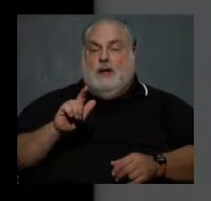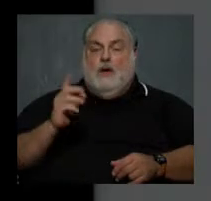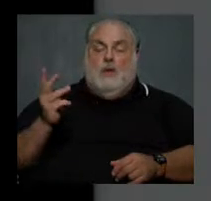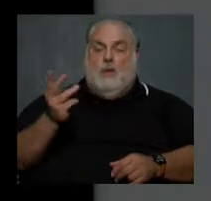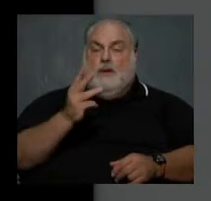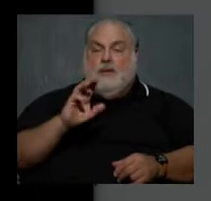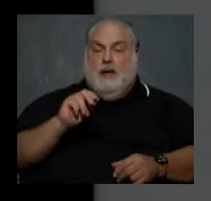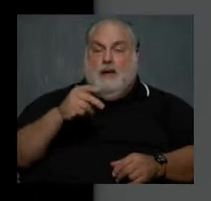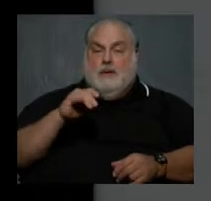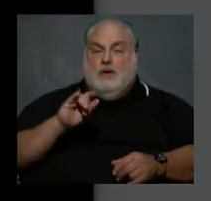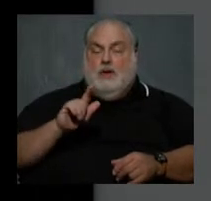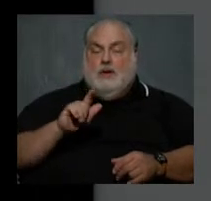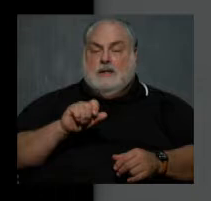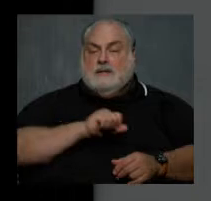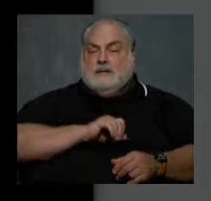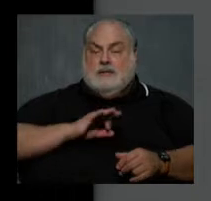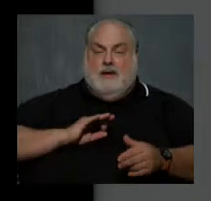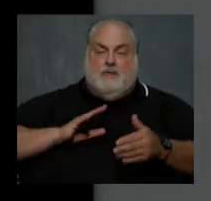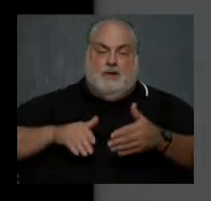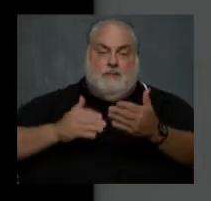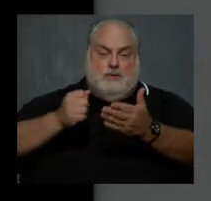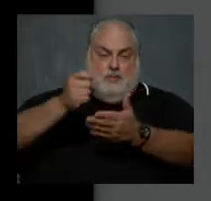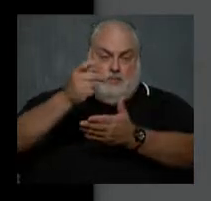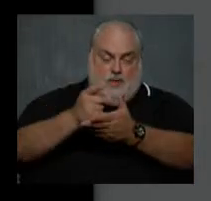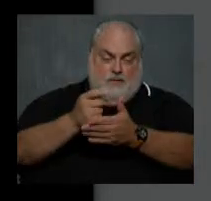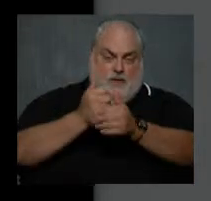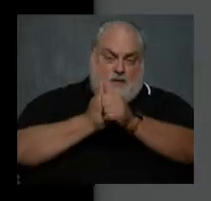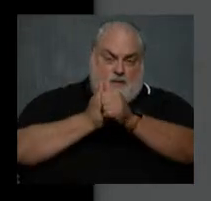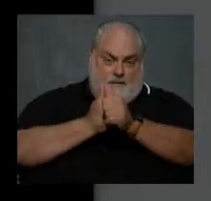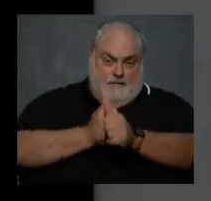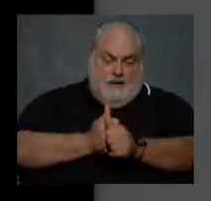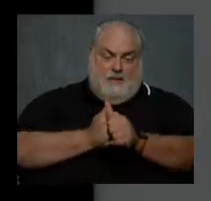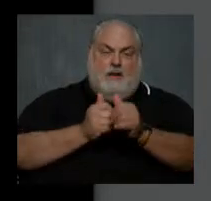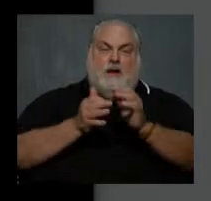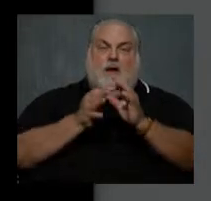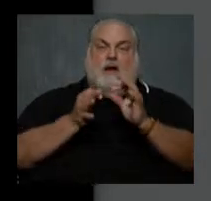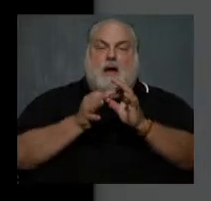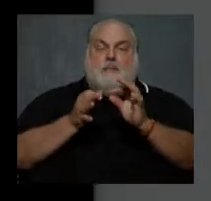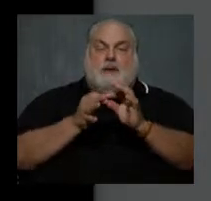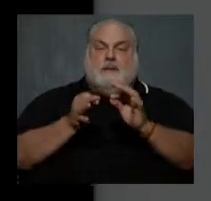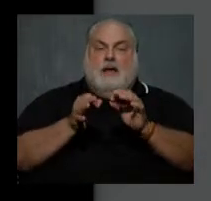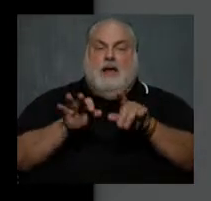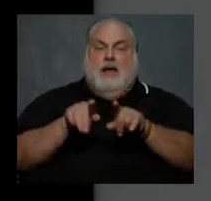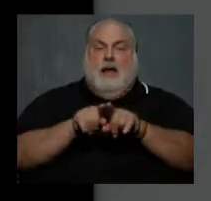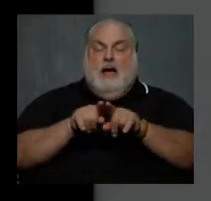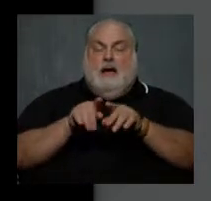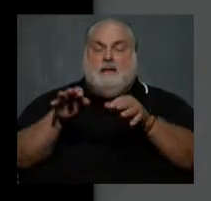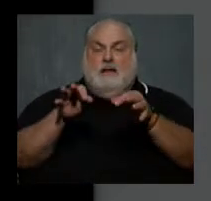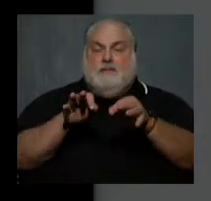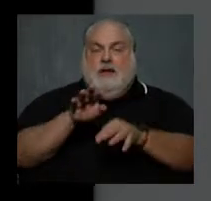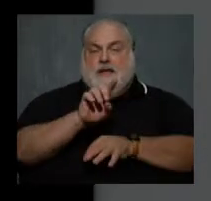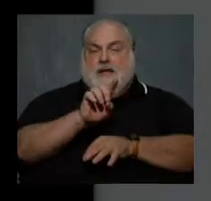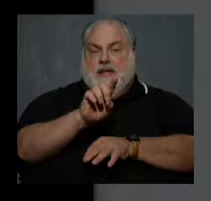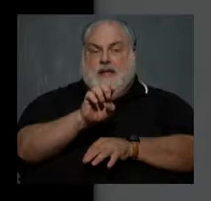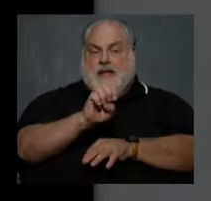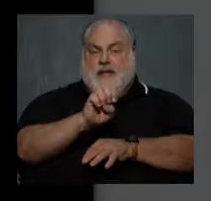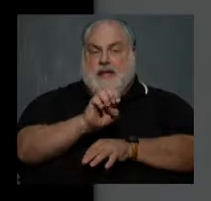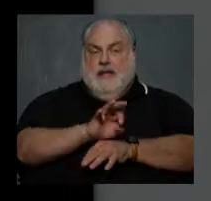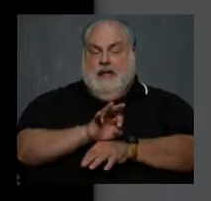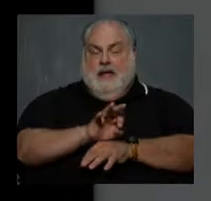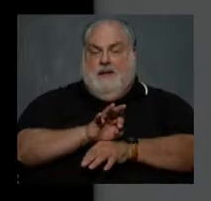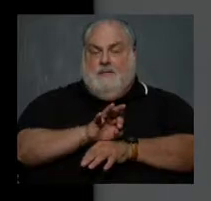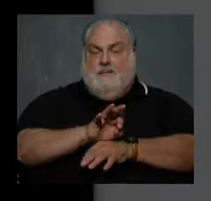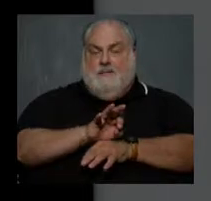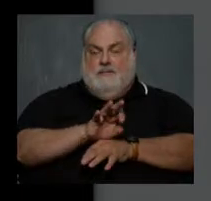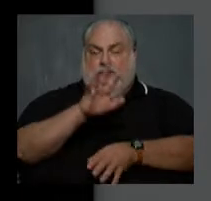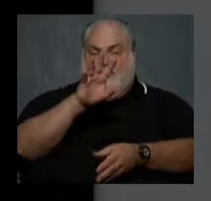West Capitol. Staff recommends approval of the request, subject to compliance with the comments and conditions as outlined in paragraphs D, E, and F of the agenda staff